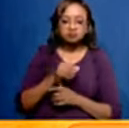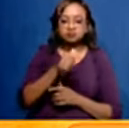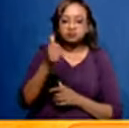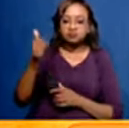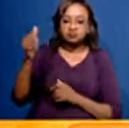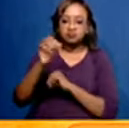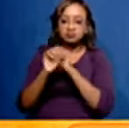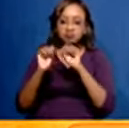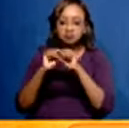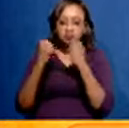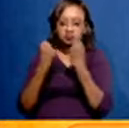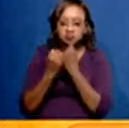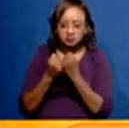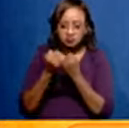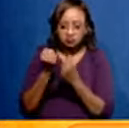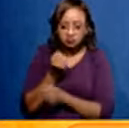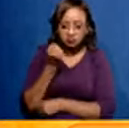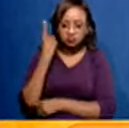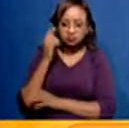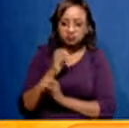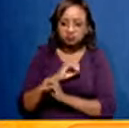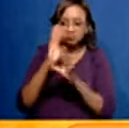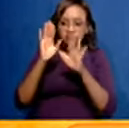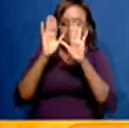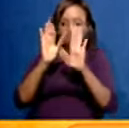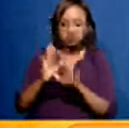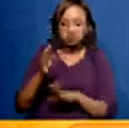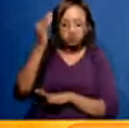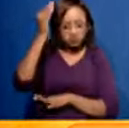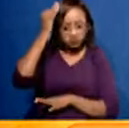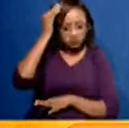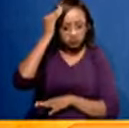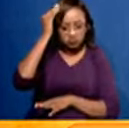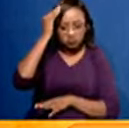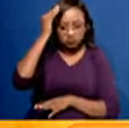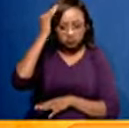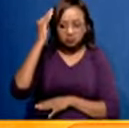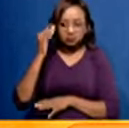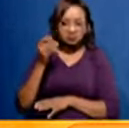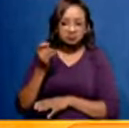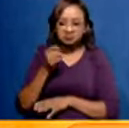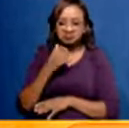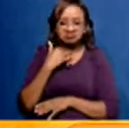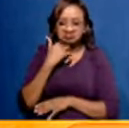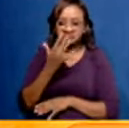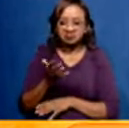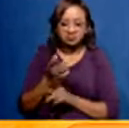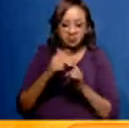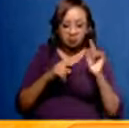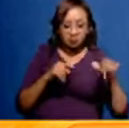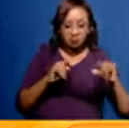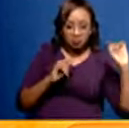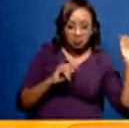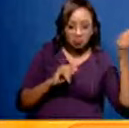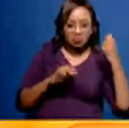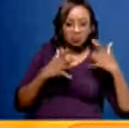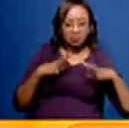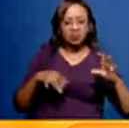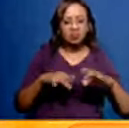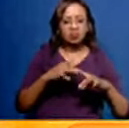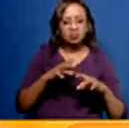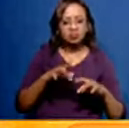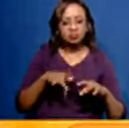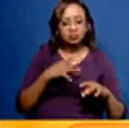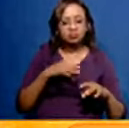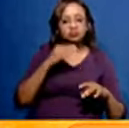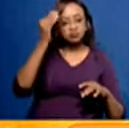the understanding of the role and importance of education actually is dropping. Not here in Kenya. Here it is front and center.